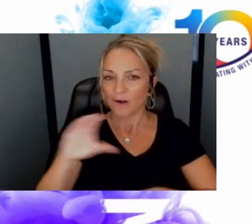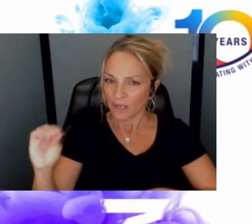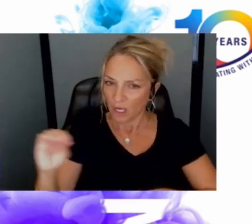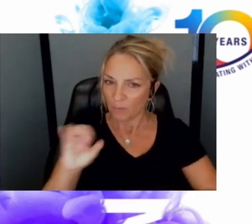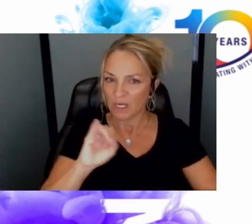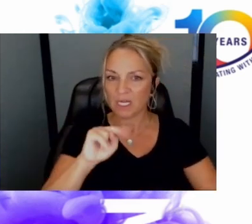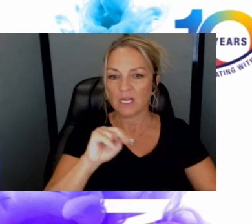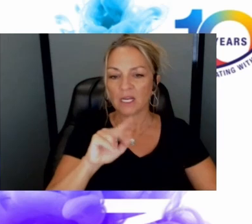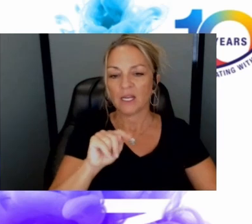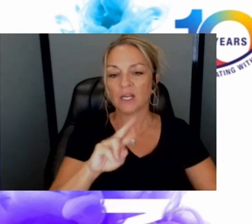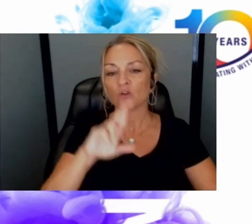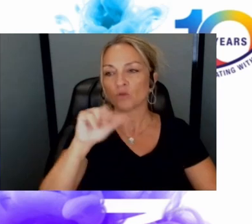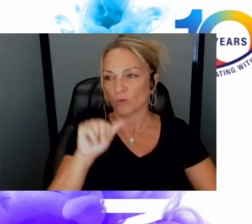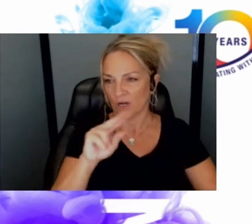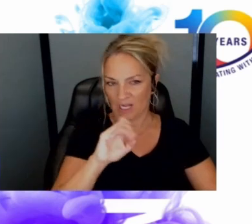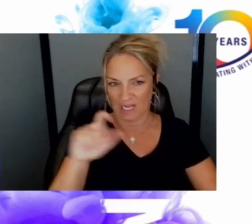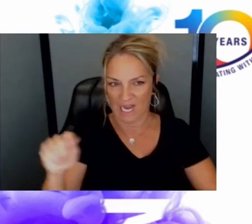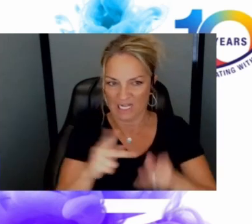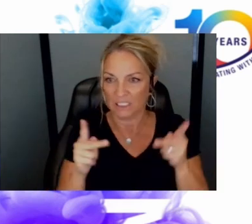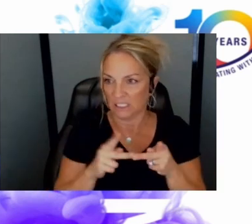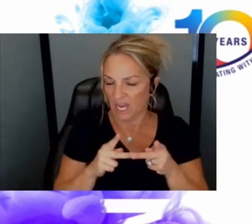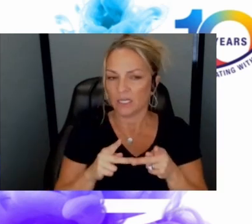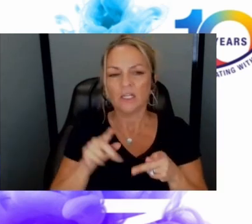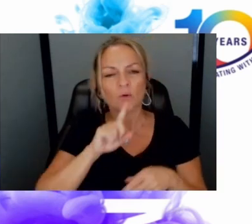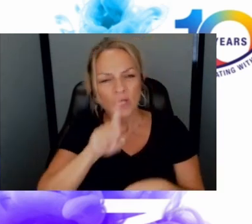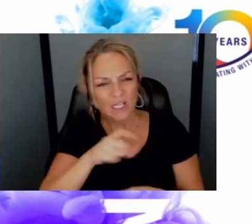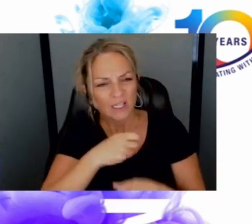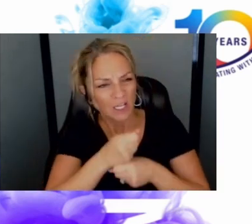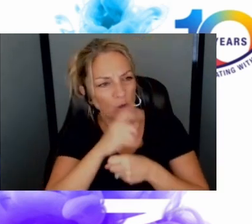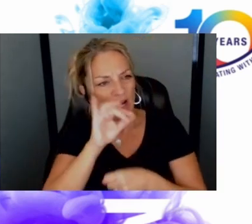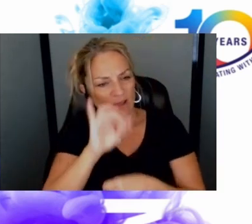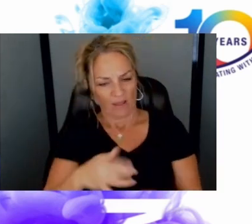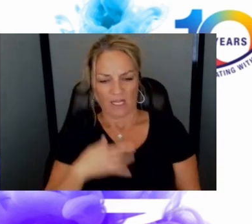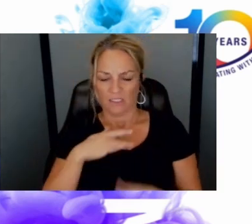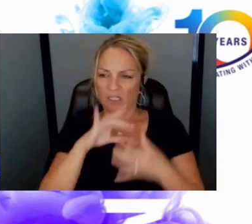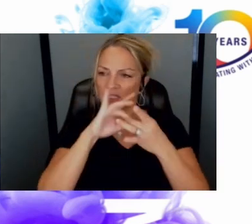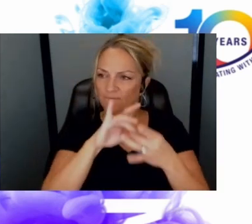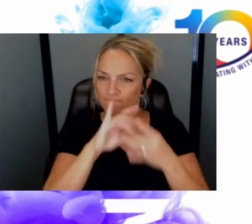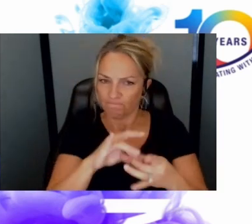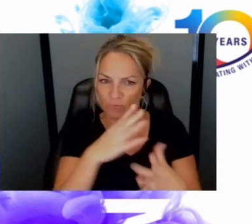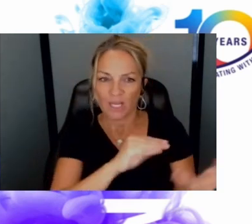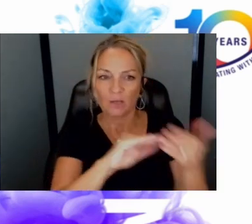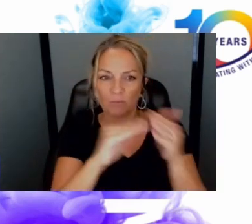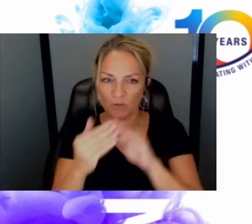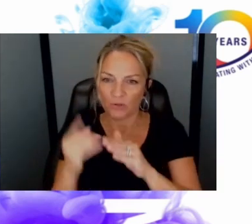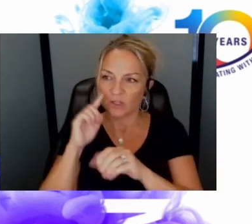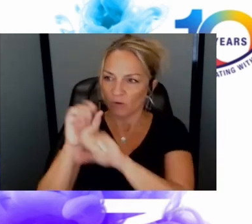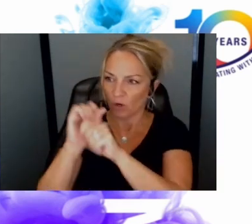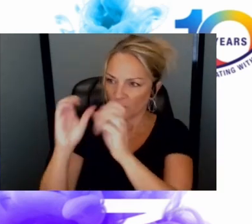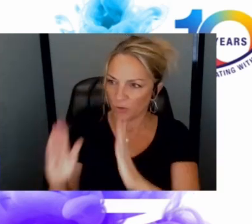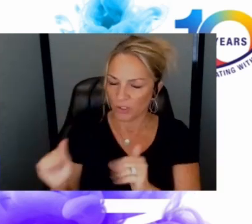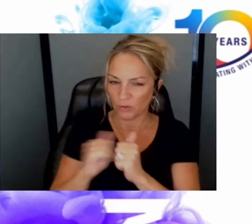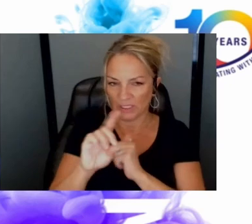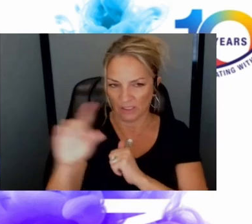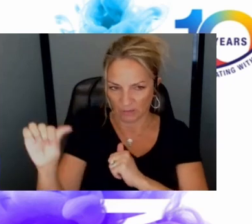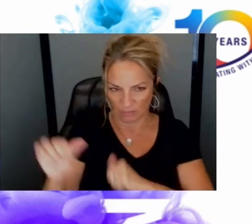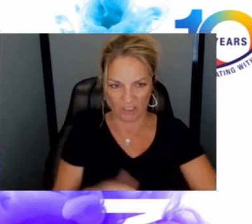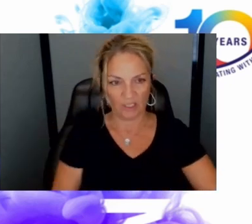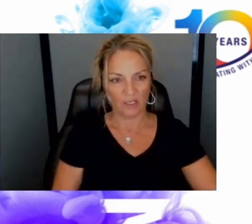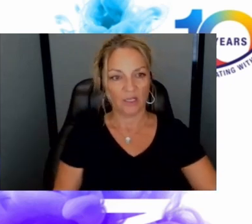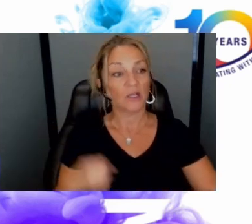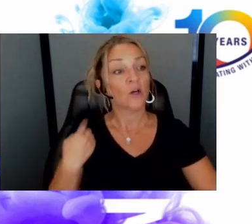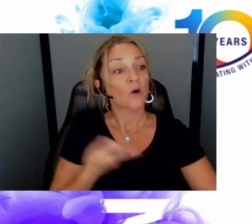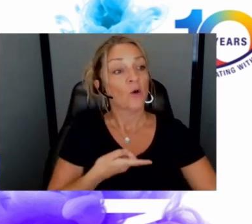others and really create that sense of community and belonging for employees with disabilities. So we've also hosted several awareness